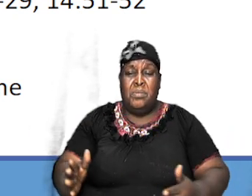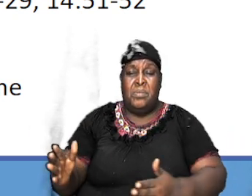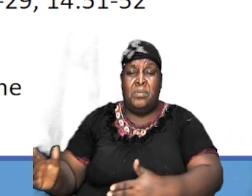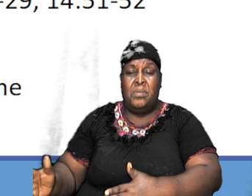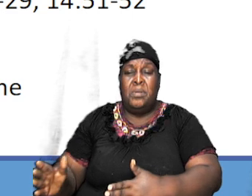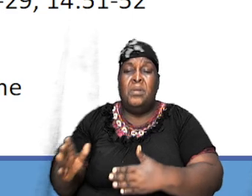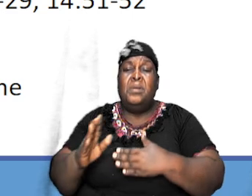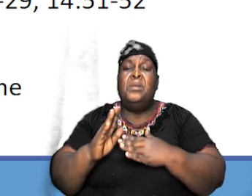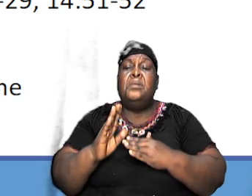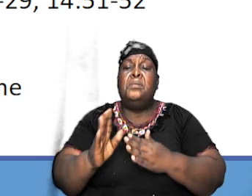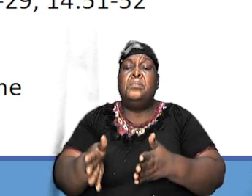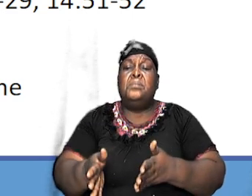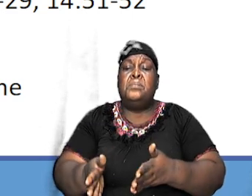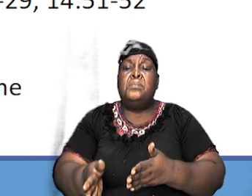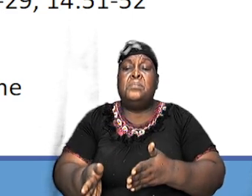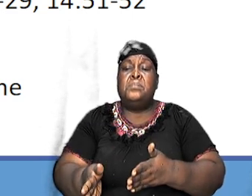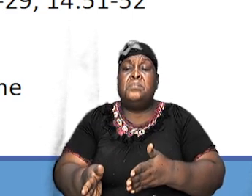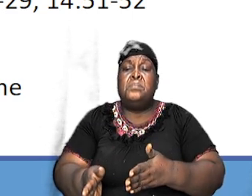order